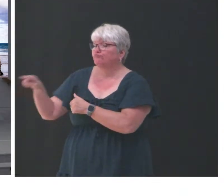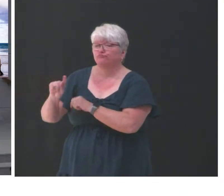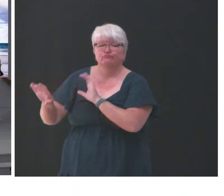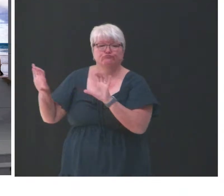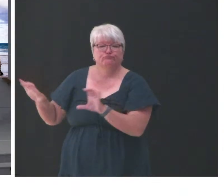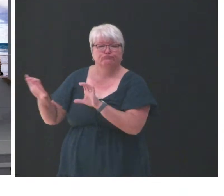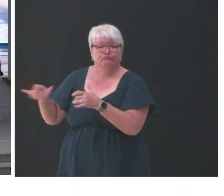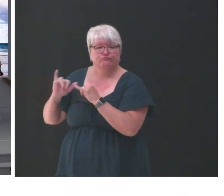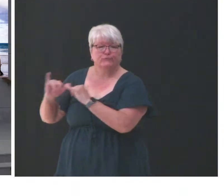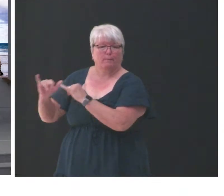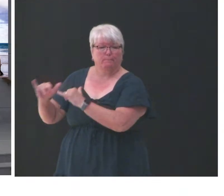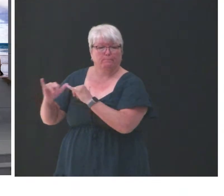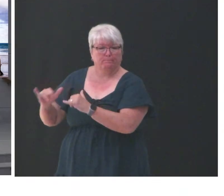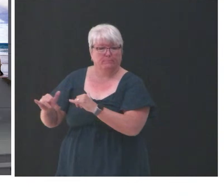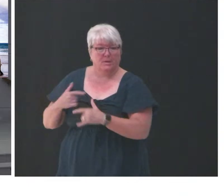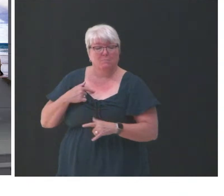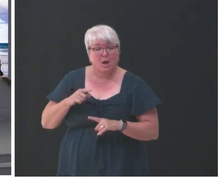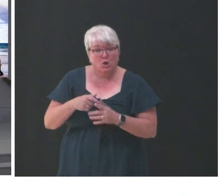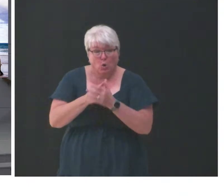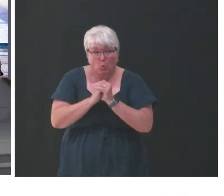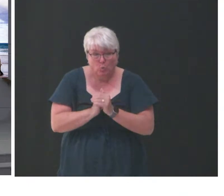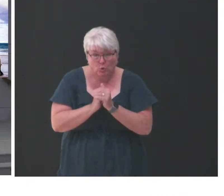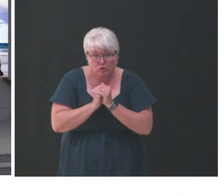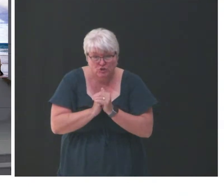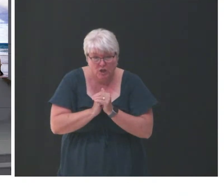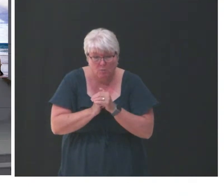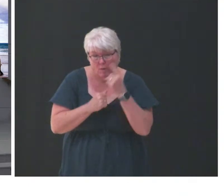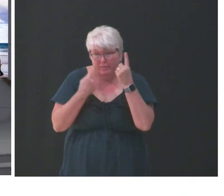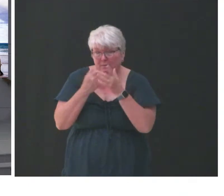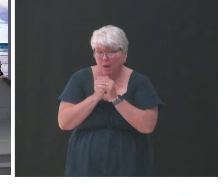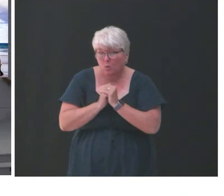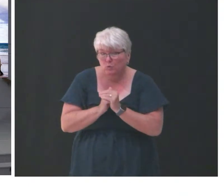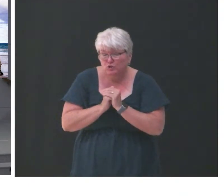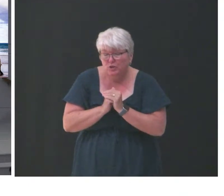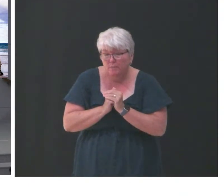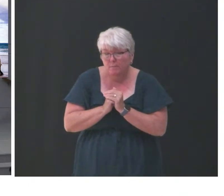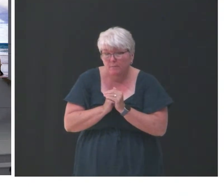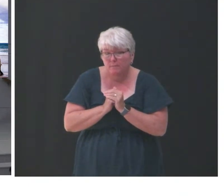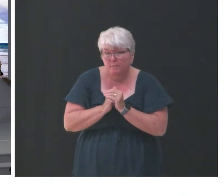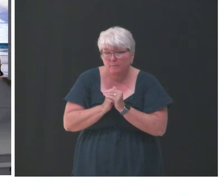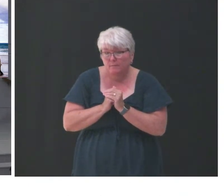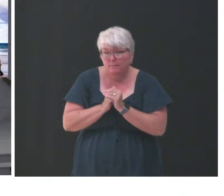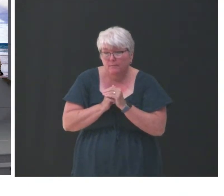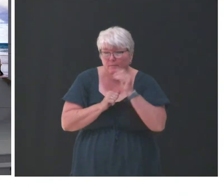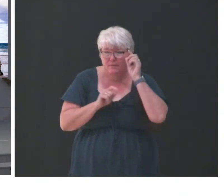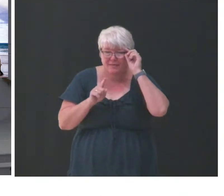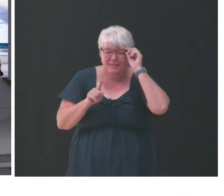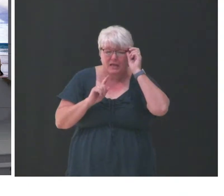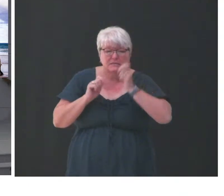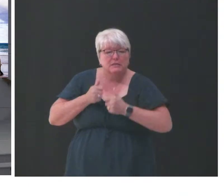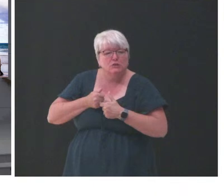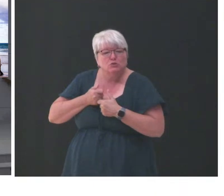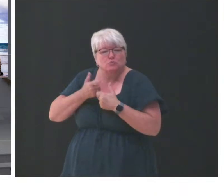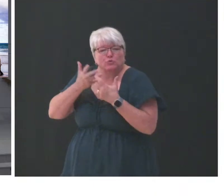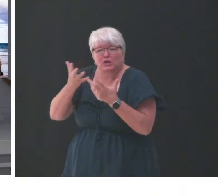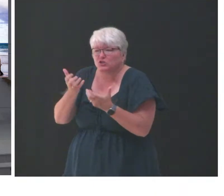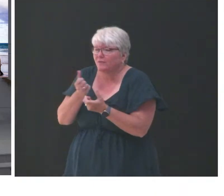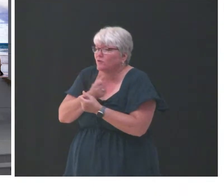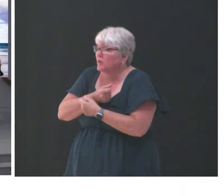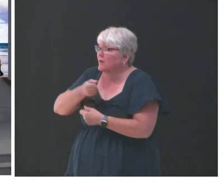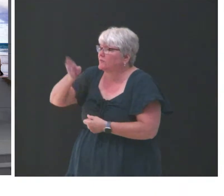doing? But worship, when you think about it, is that it's an expression of your love to